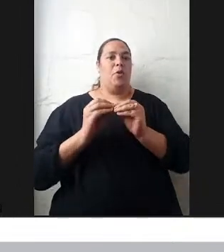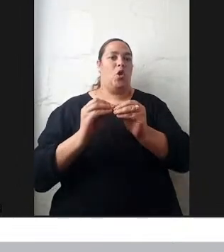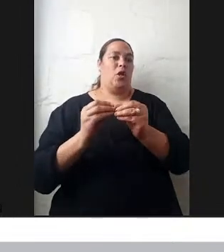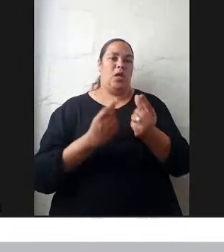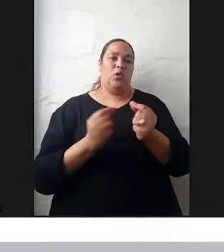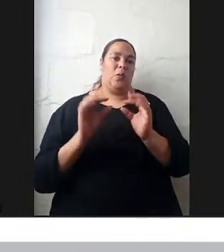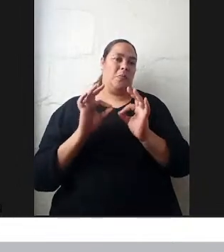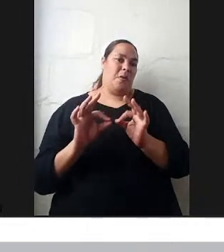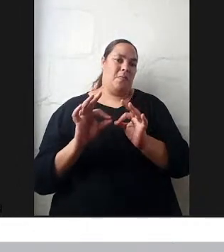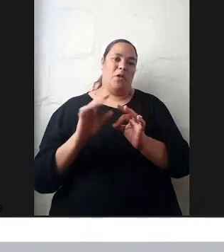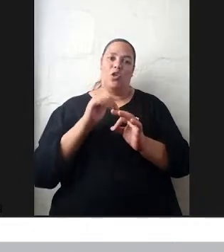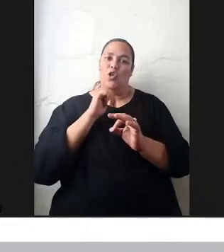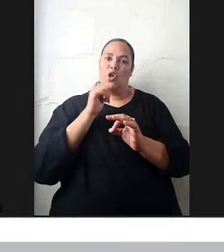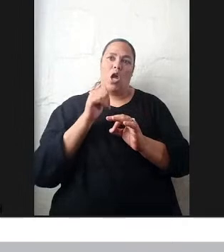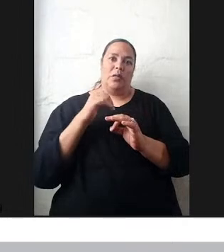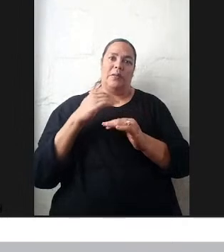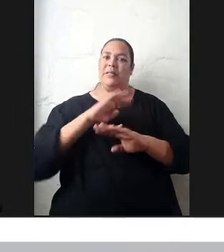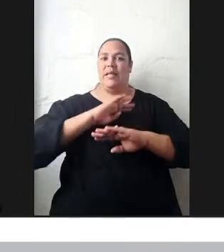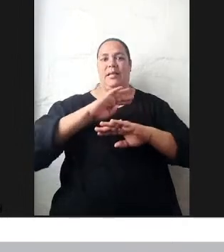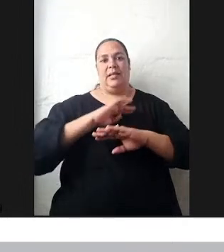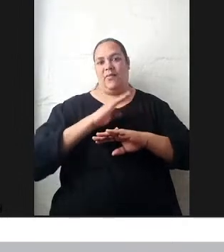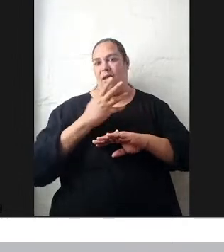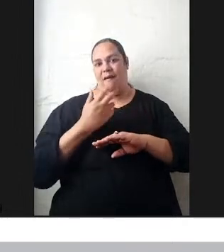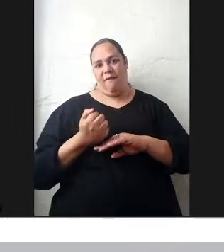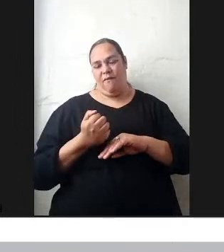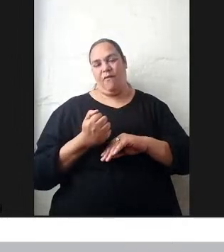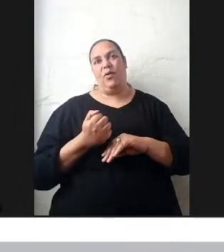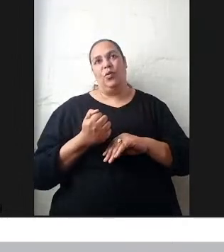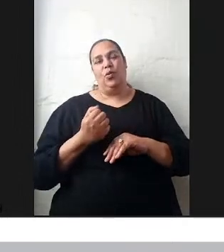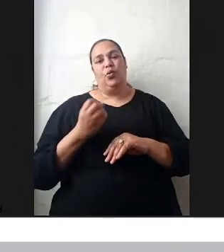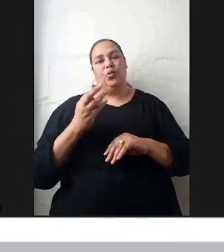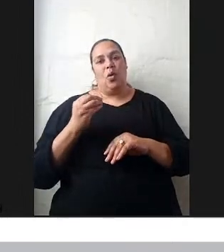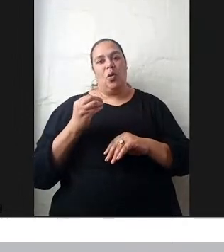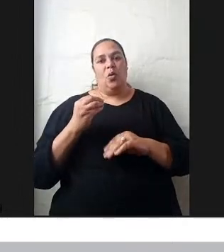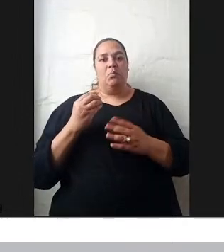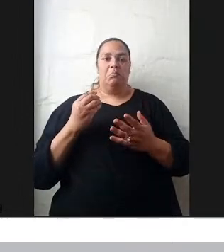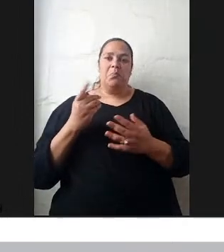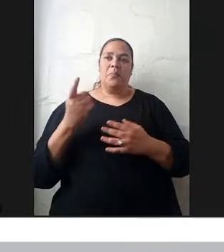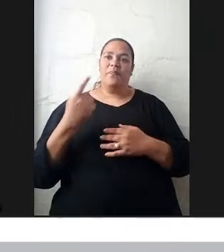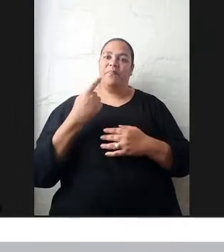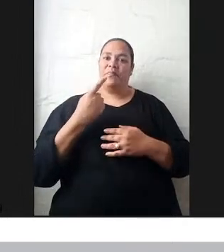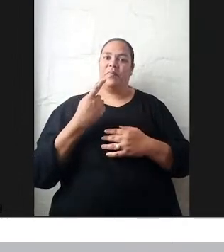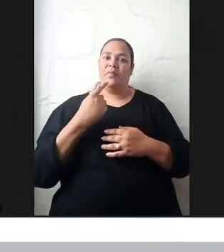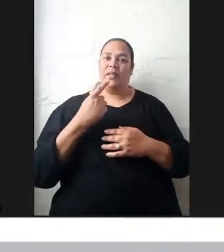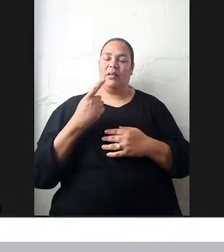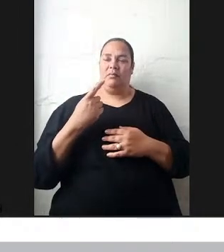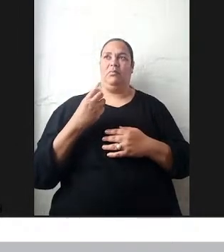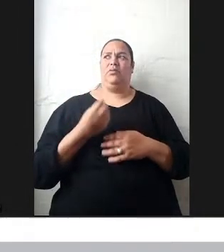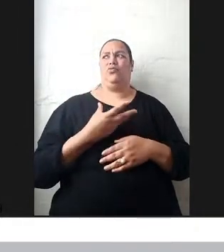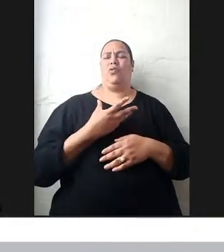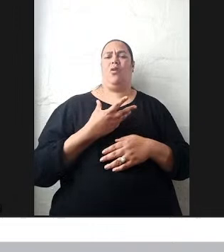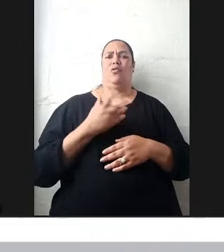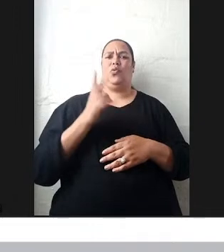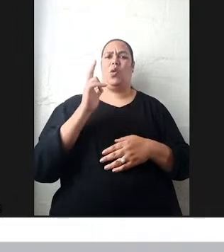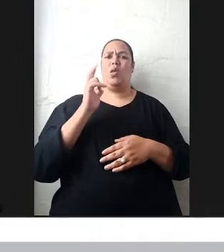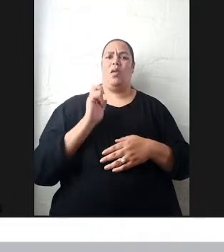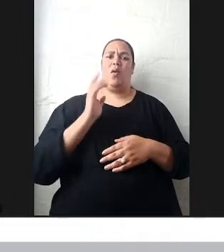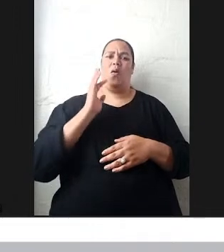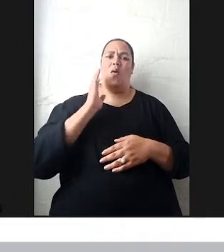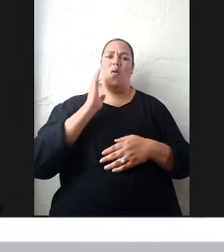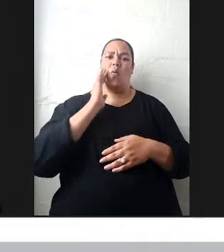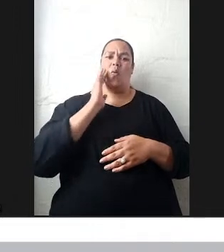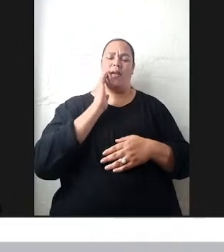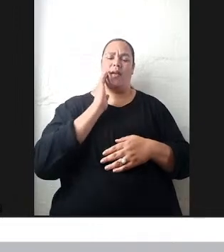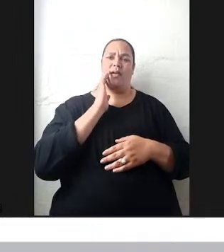not very satisfying, and it's actually very alarming to hear that, you know, when the